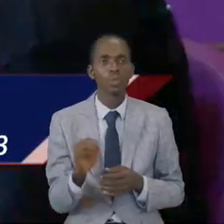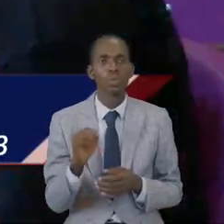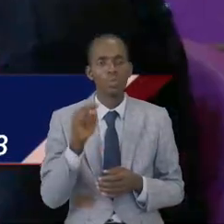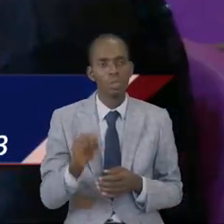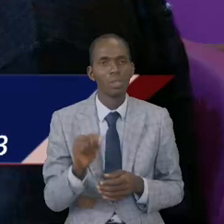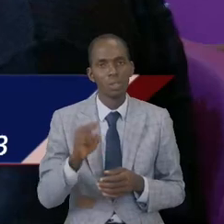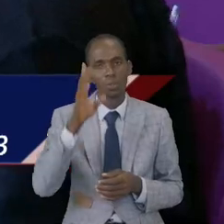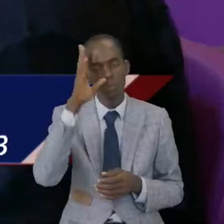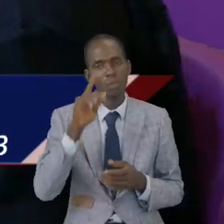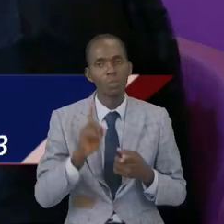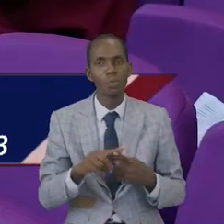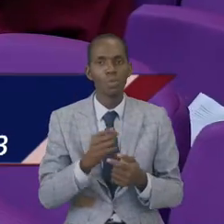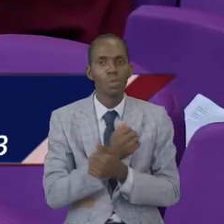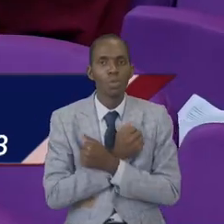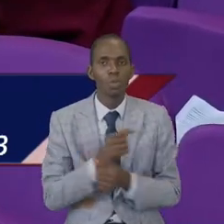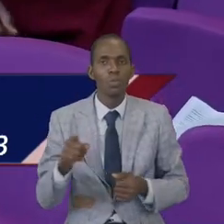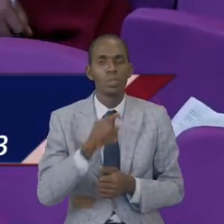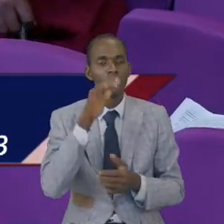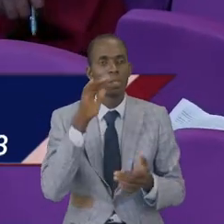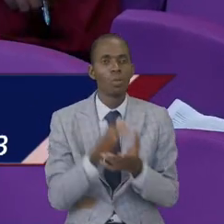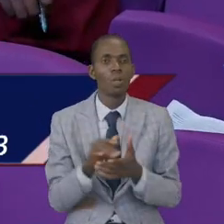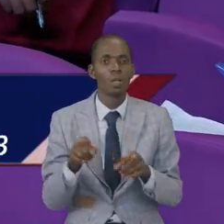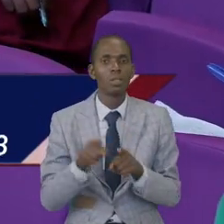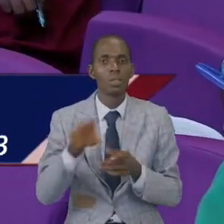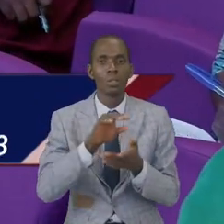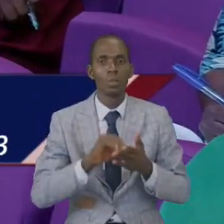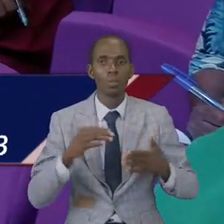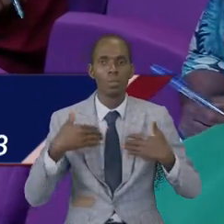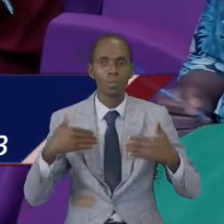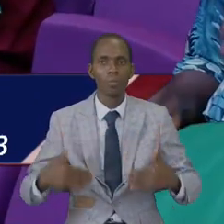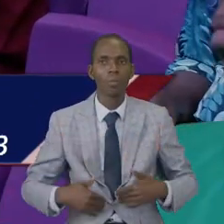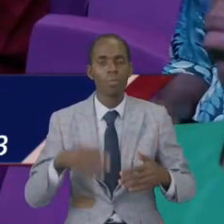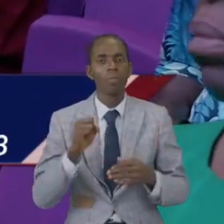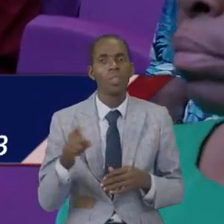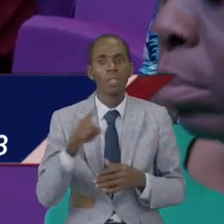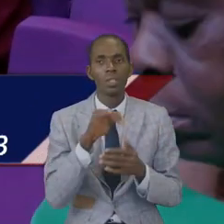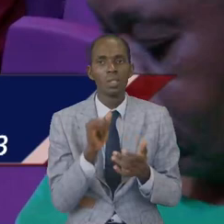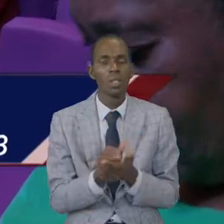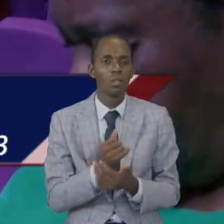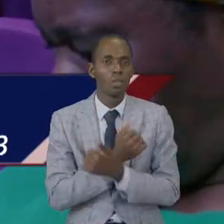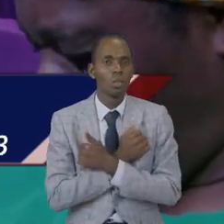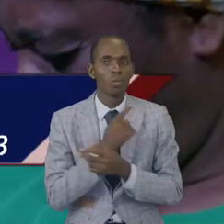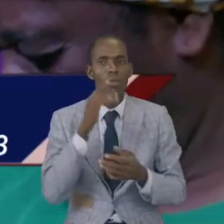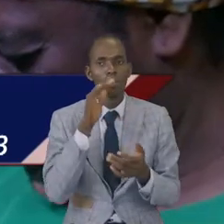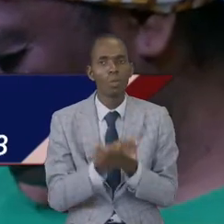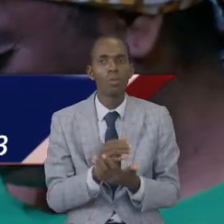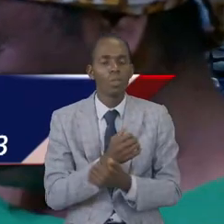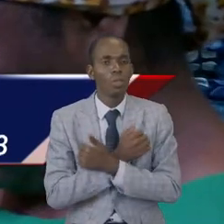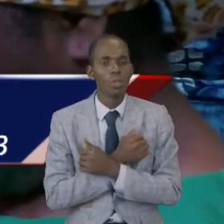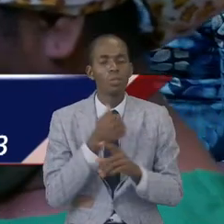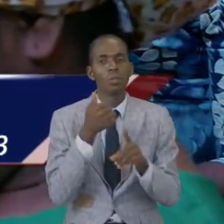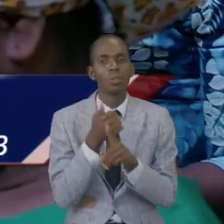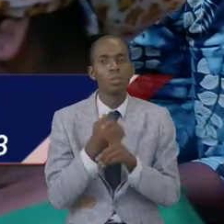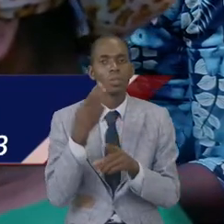to love their wives as their own bodies. He that loveth his wife loveth